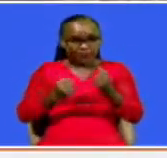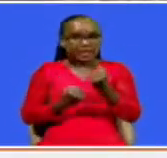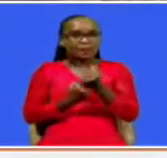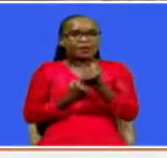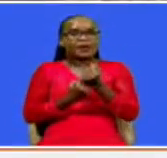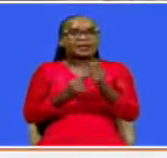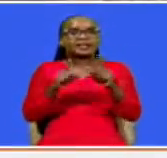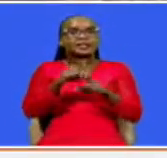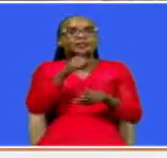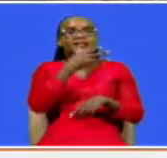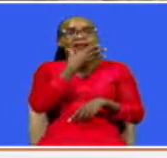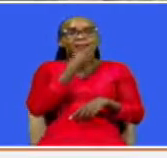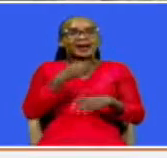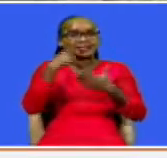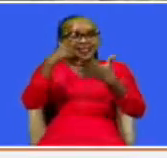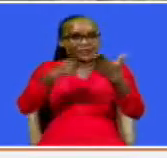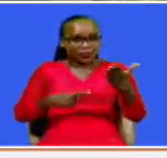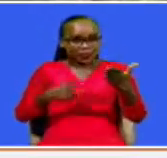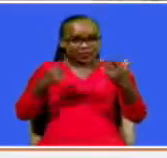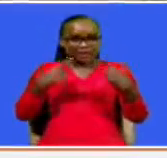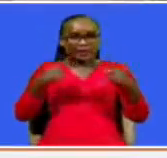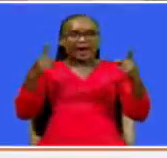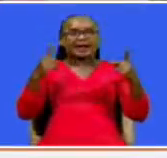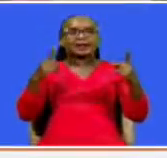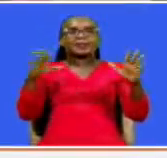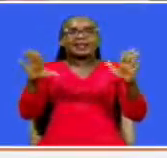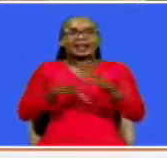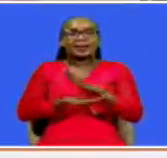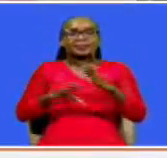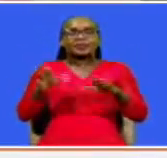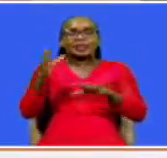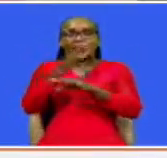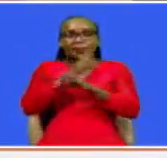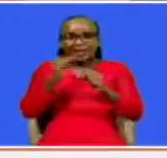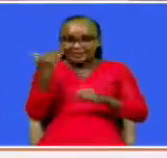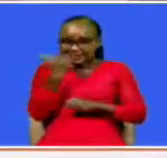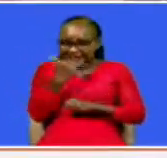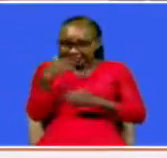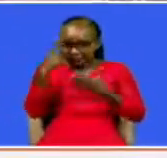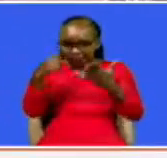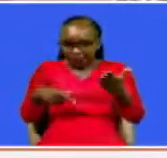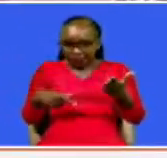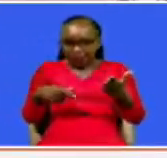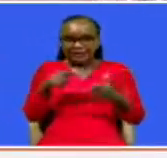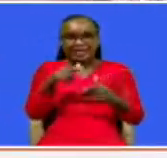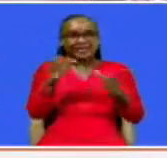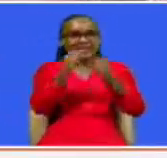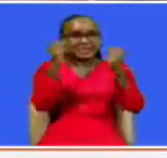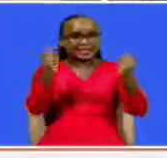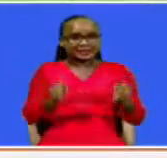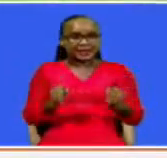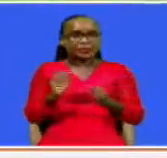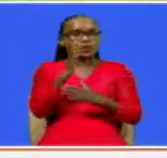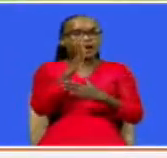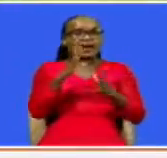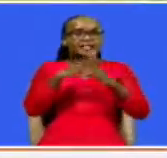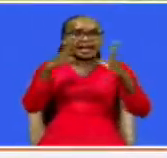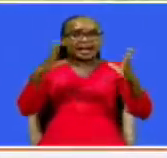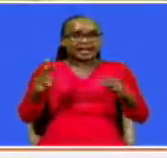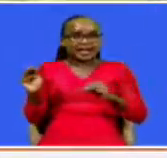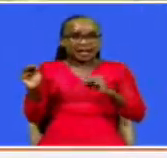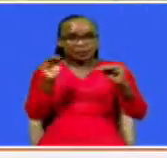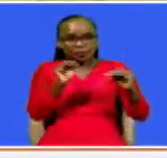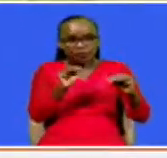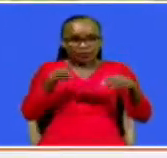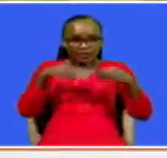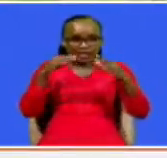According to Karanja, the pronouncement by Deputy President Rigathi Gachagua to allow the shamba system in forests, it is a great move that will grant